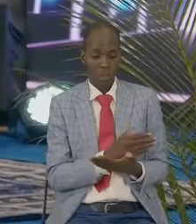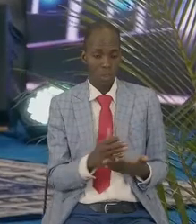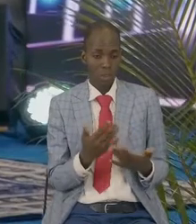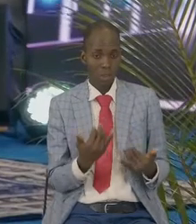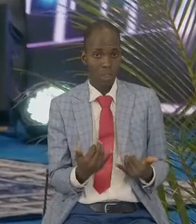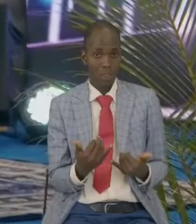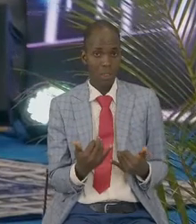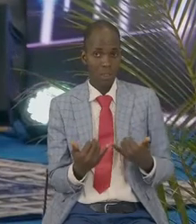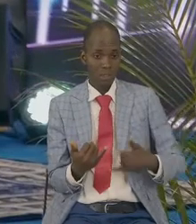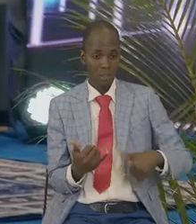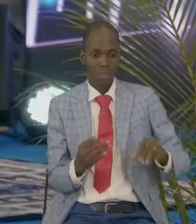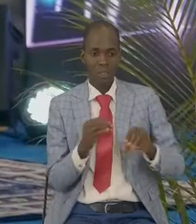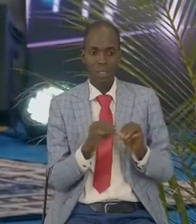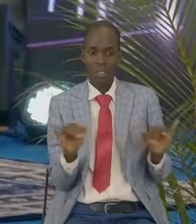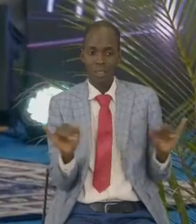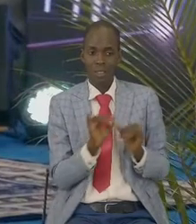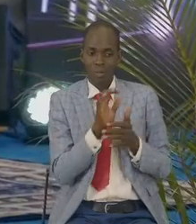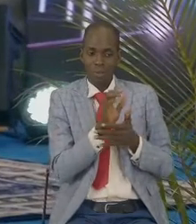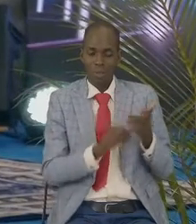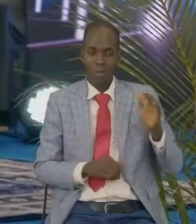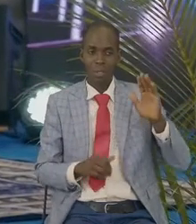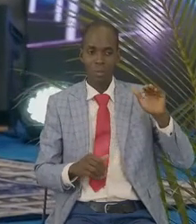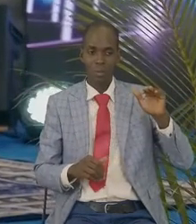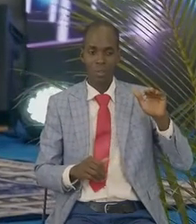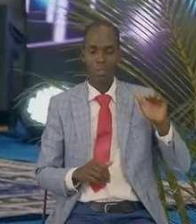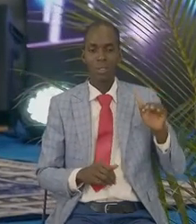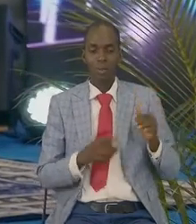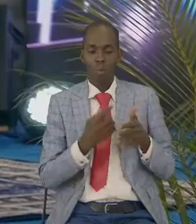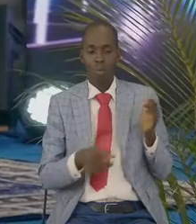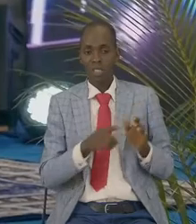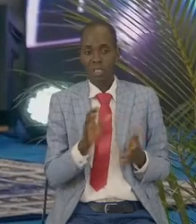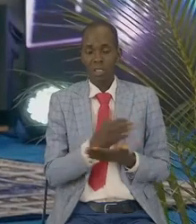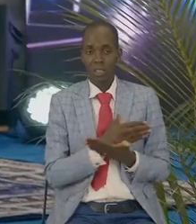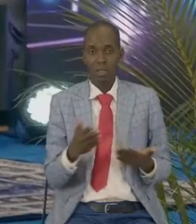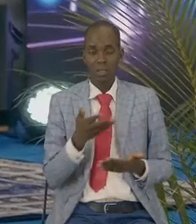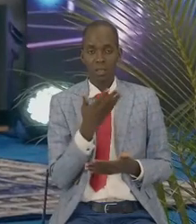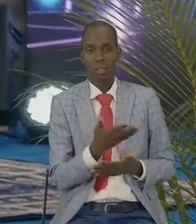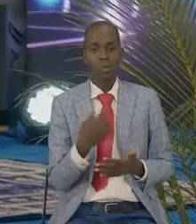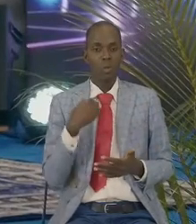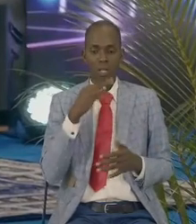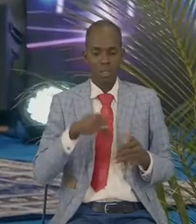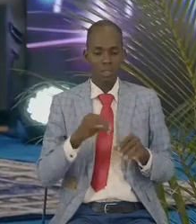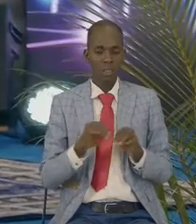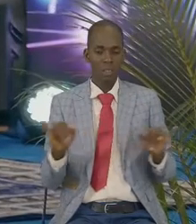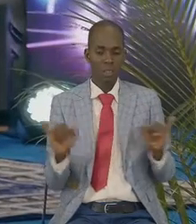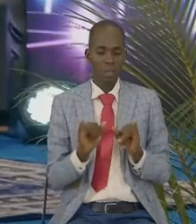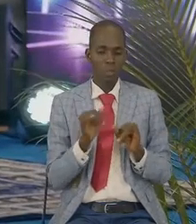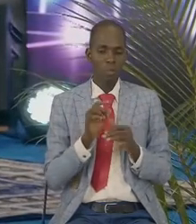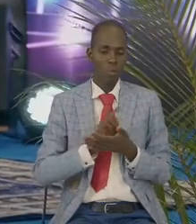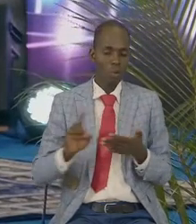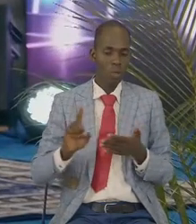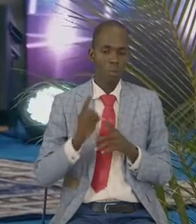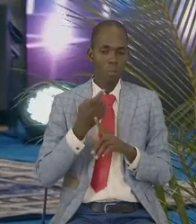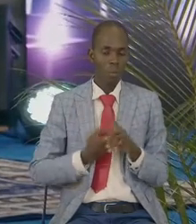chapter. We're still in the same week. We're still in the same month. We're still in the same year. And you said,